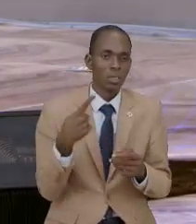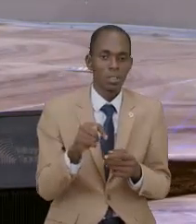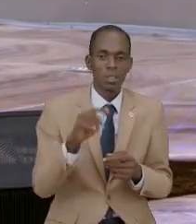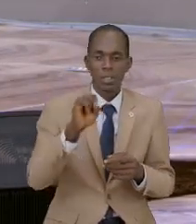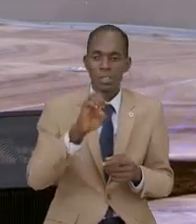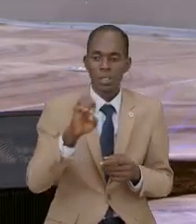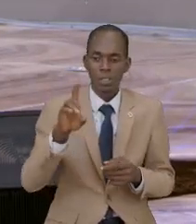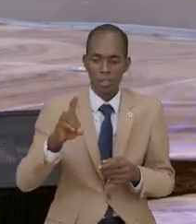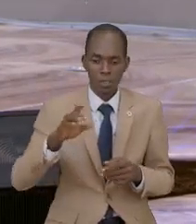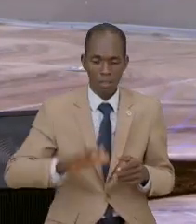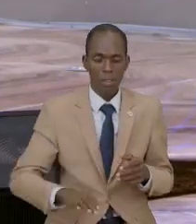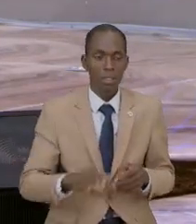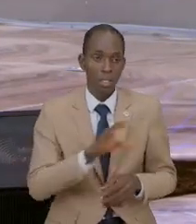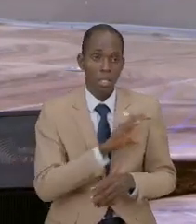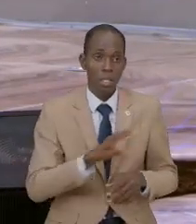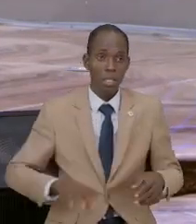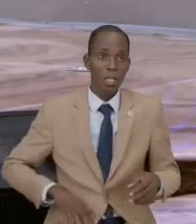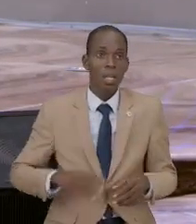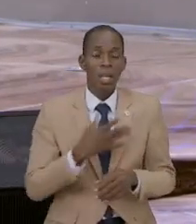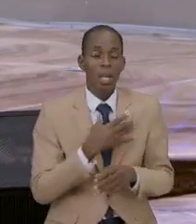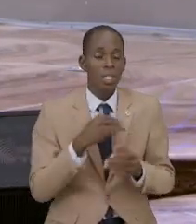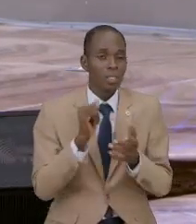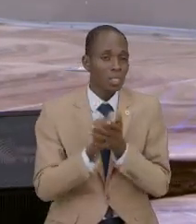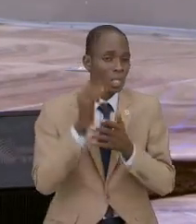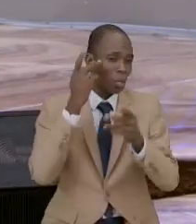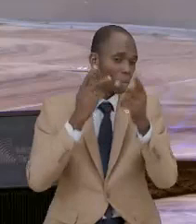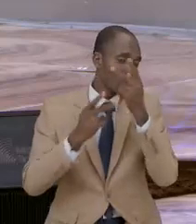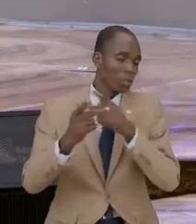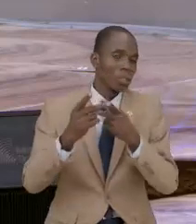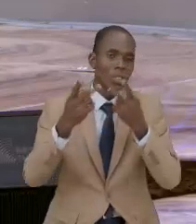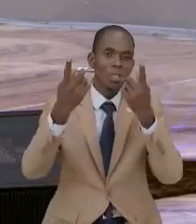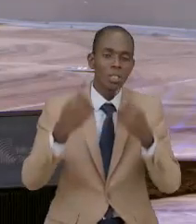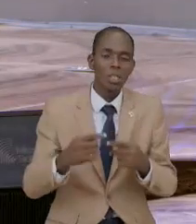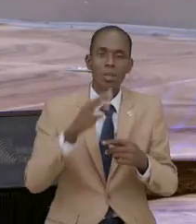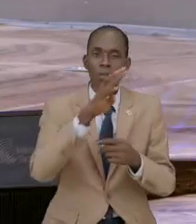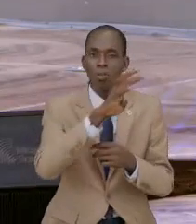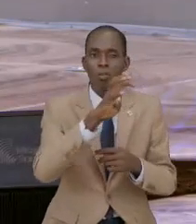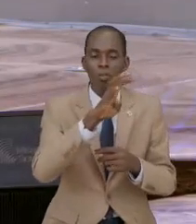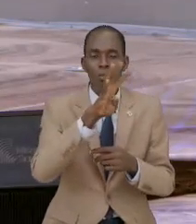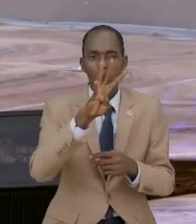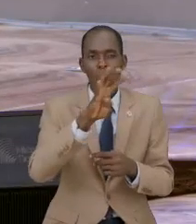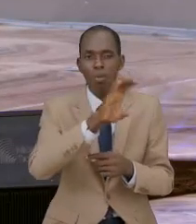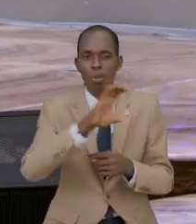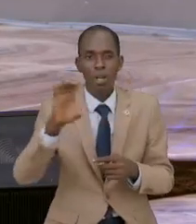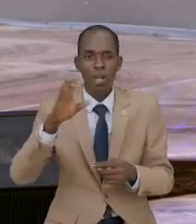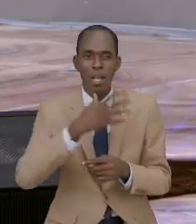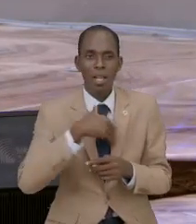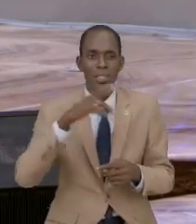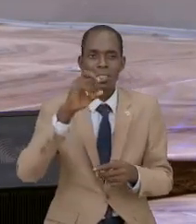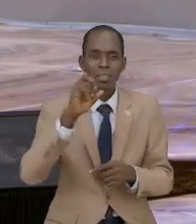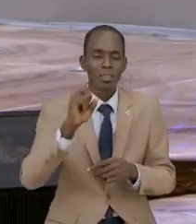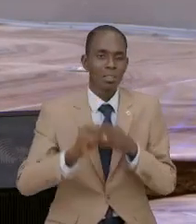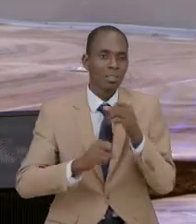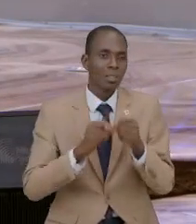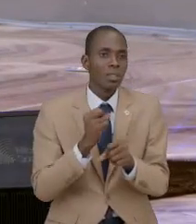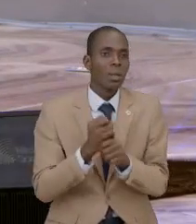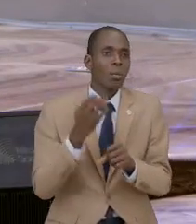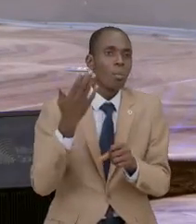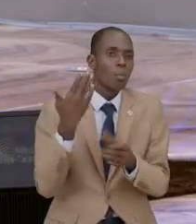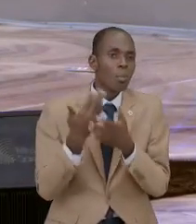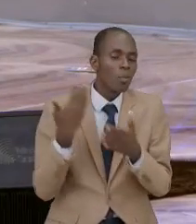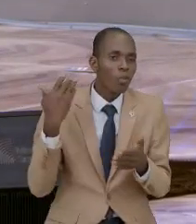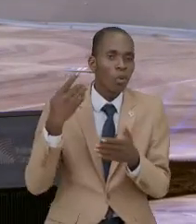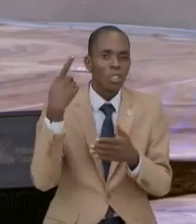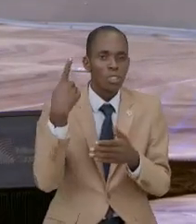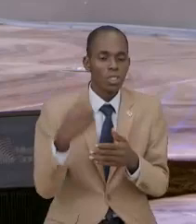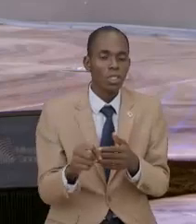prophesied that 430 years before the coming of the law, before the coming of the